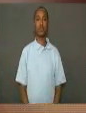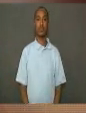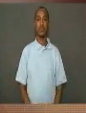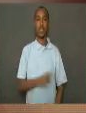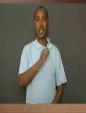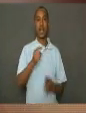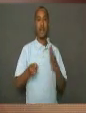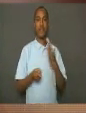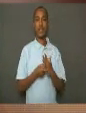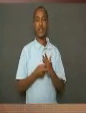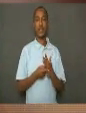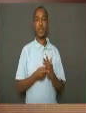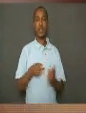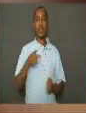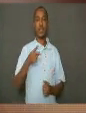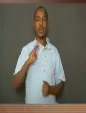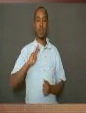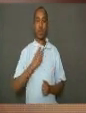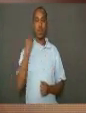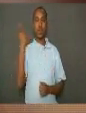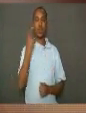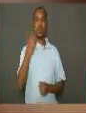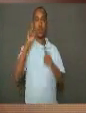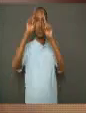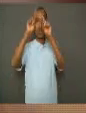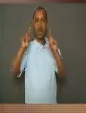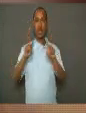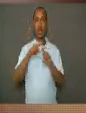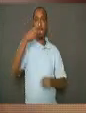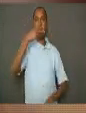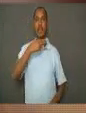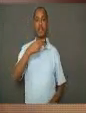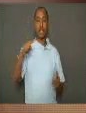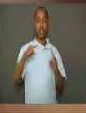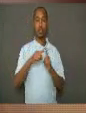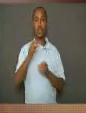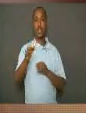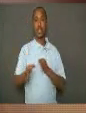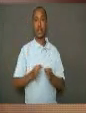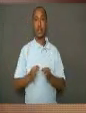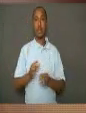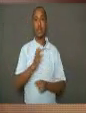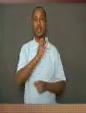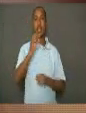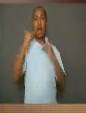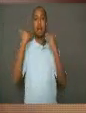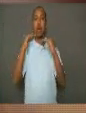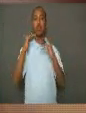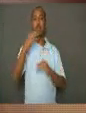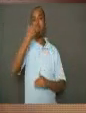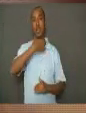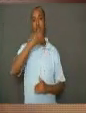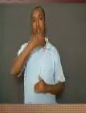And fifth, we use delta H to describe the amount